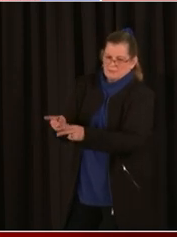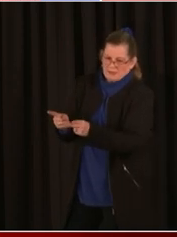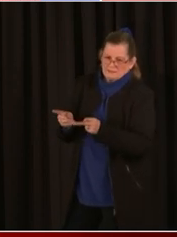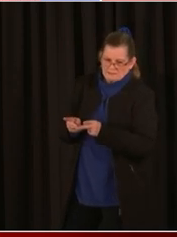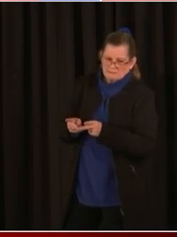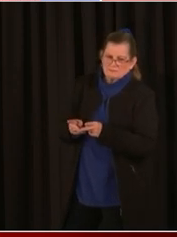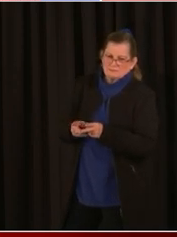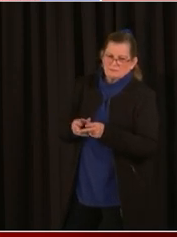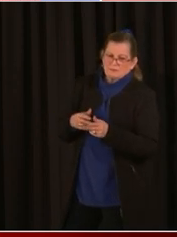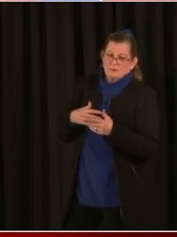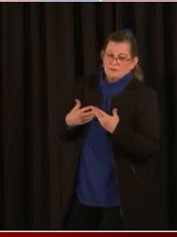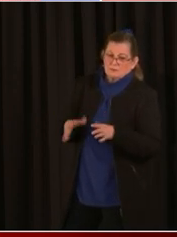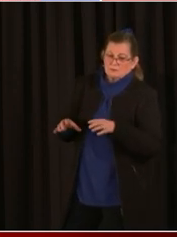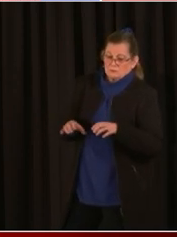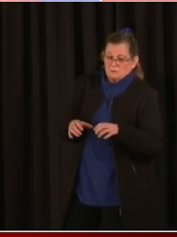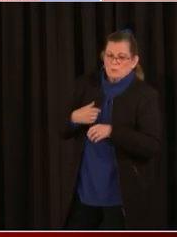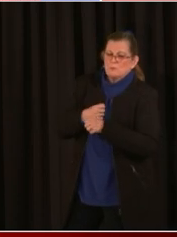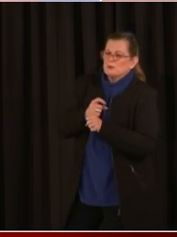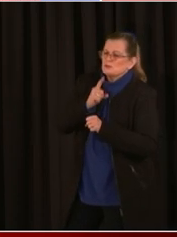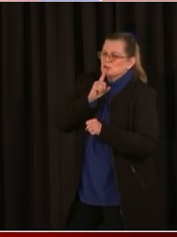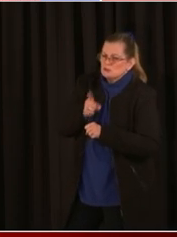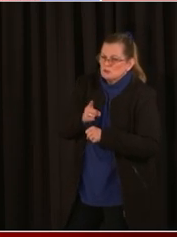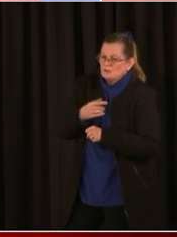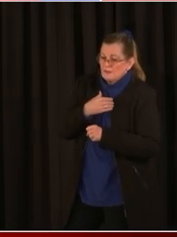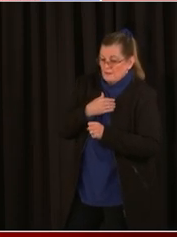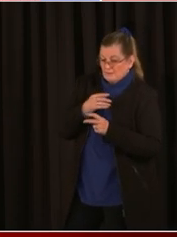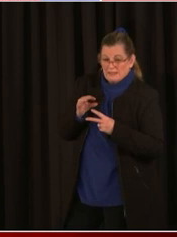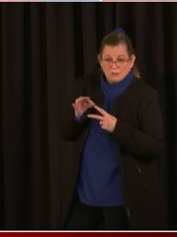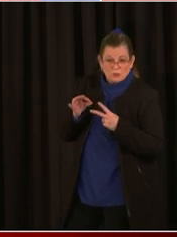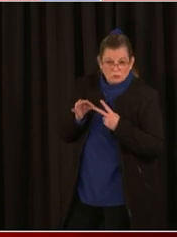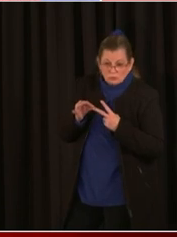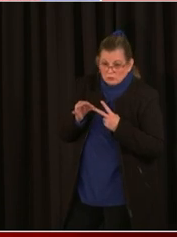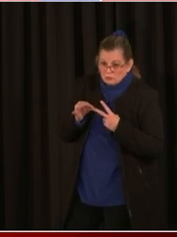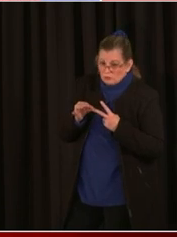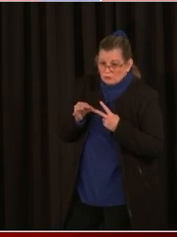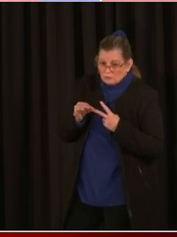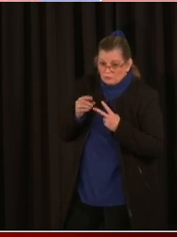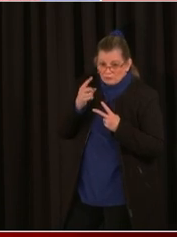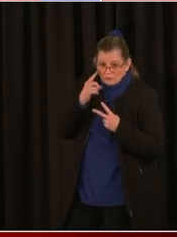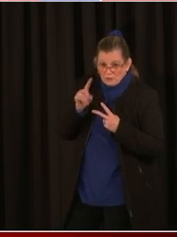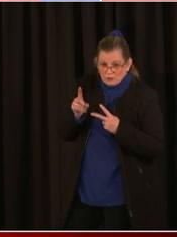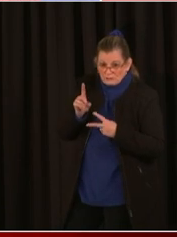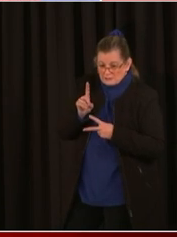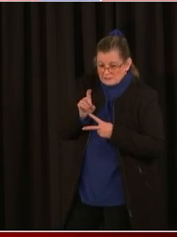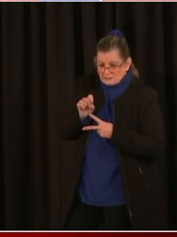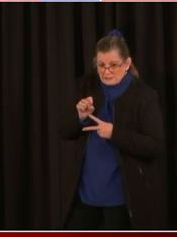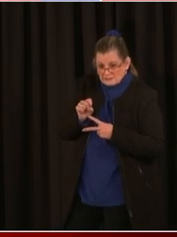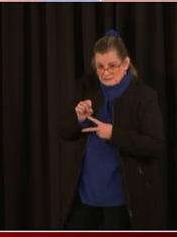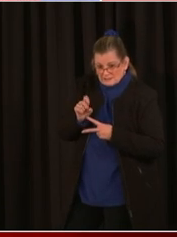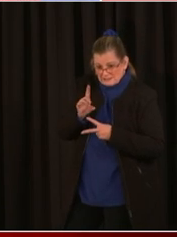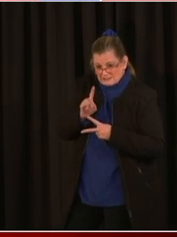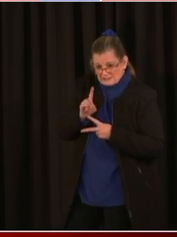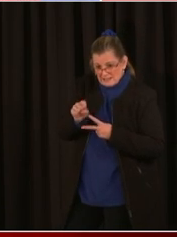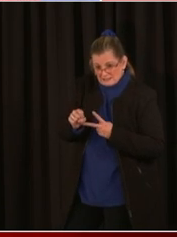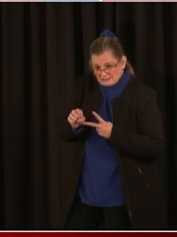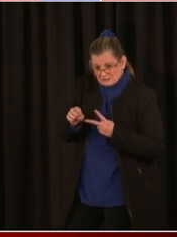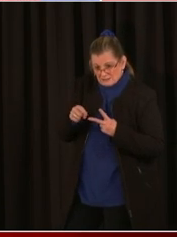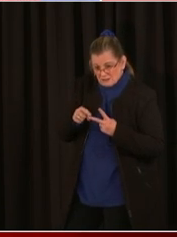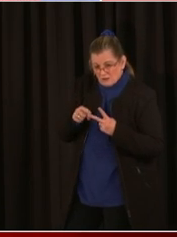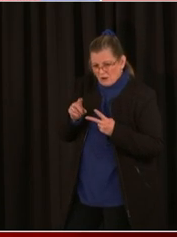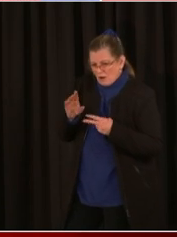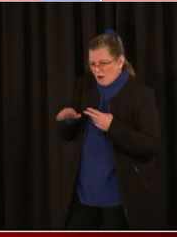And so I make sure that we have either, in the case of DDS, internal team that's focused on all